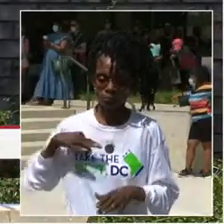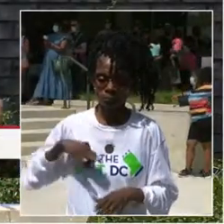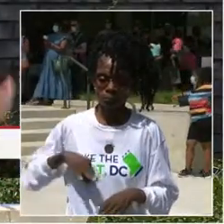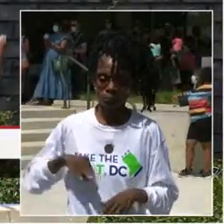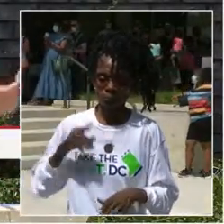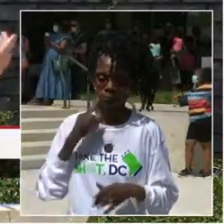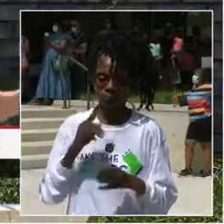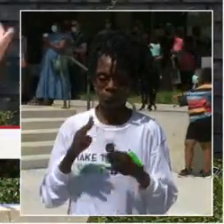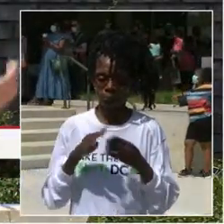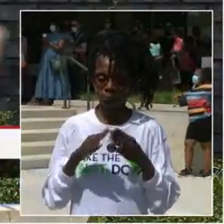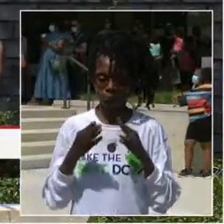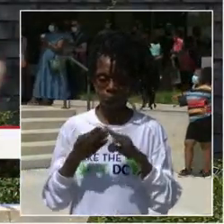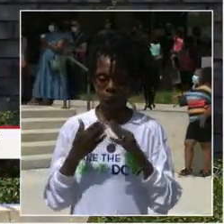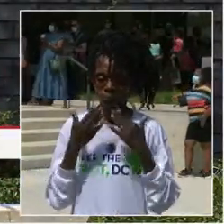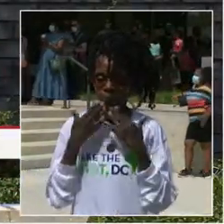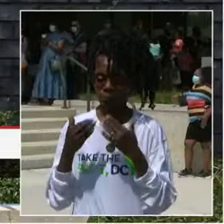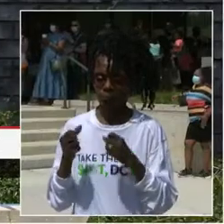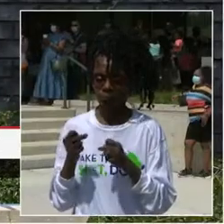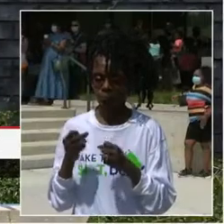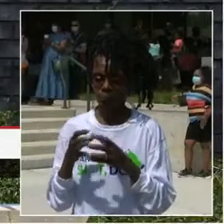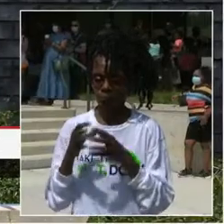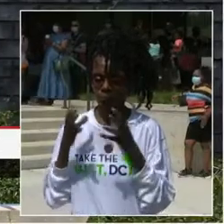work.